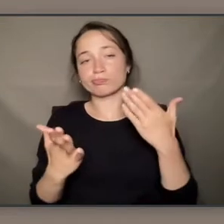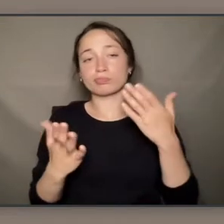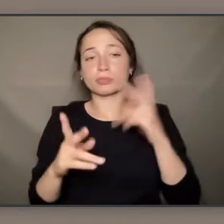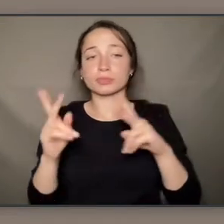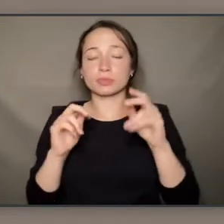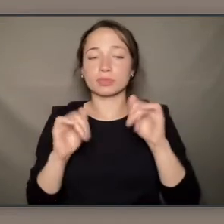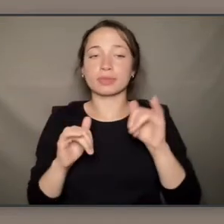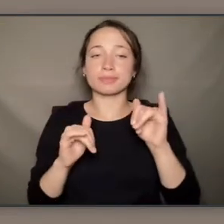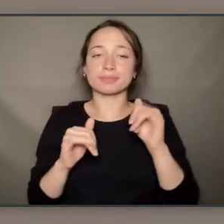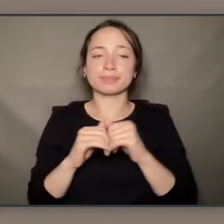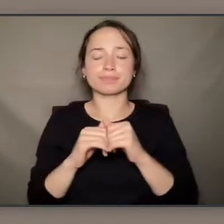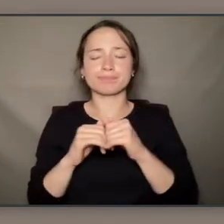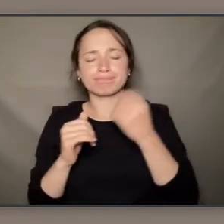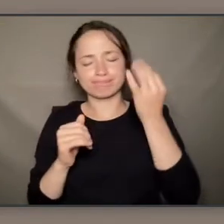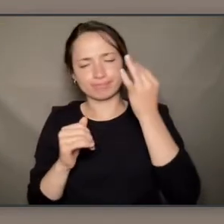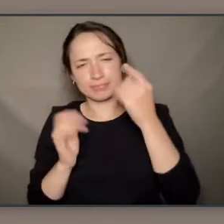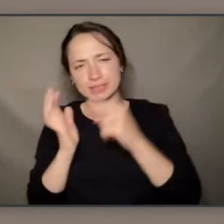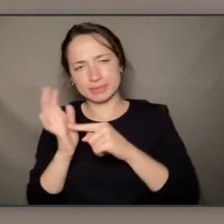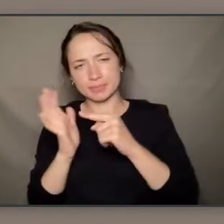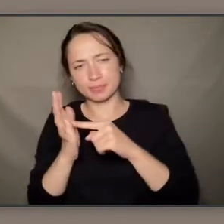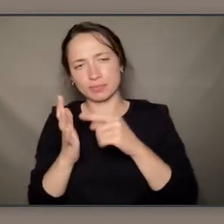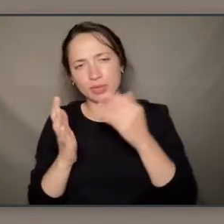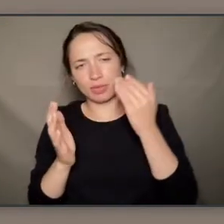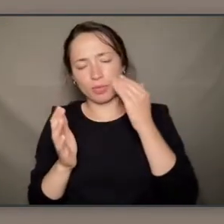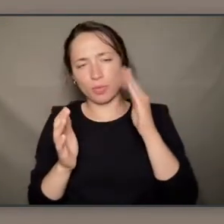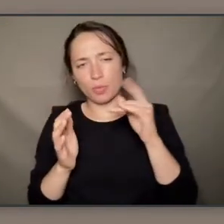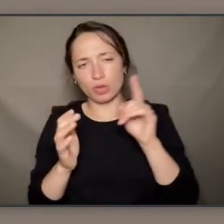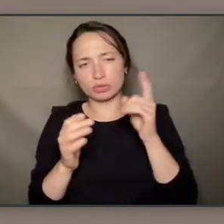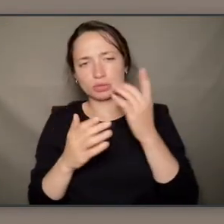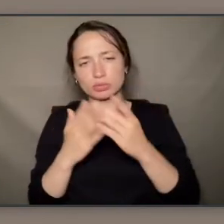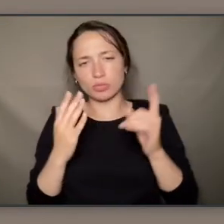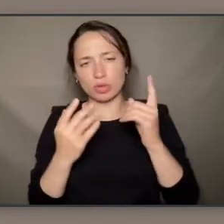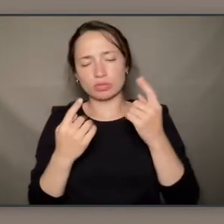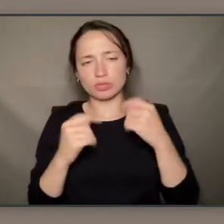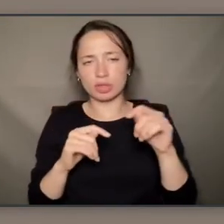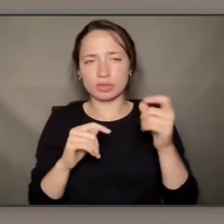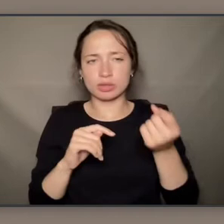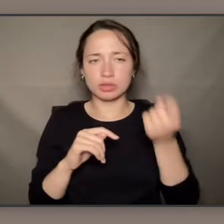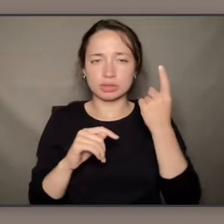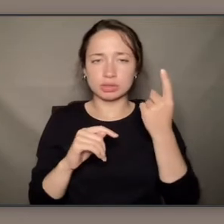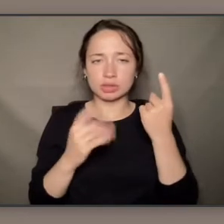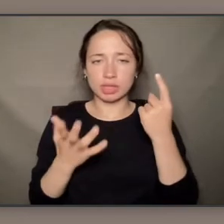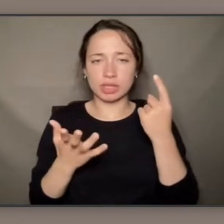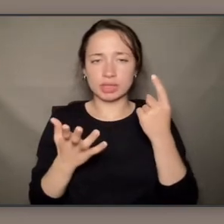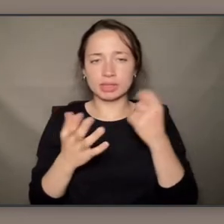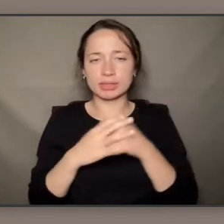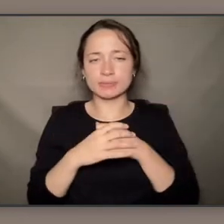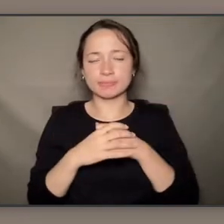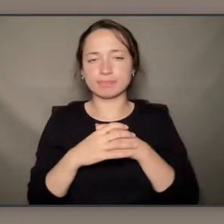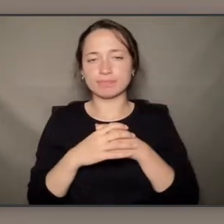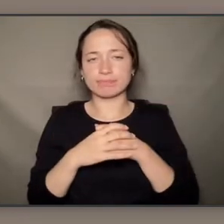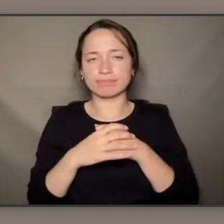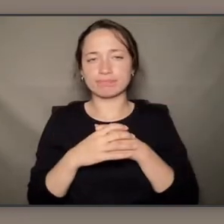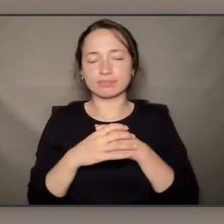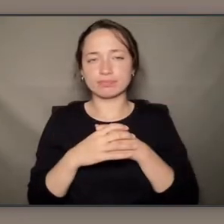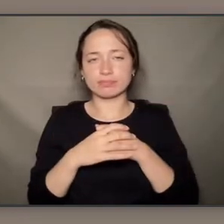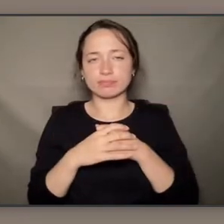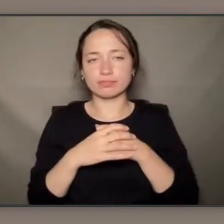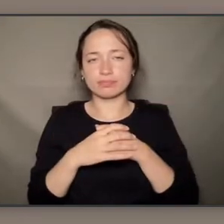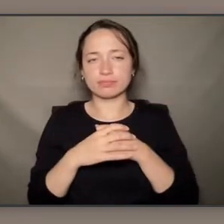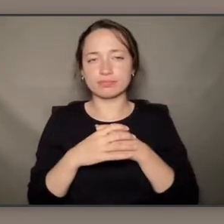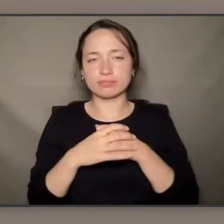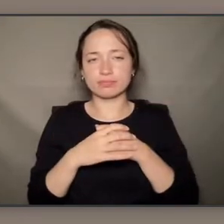could, I'm thinking of an example I know where someone was trying to understand, and